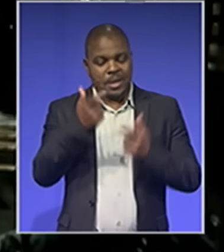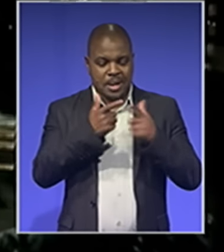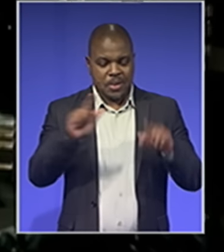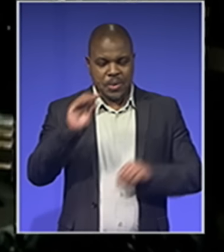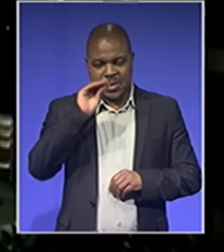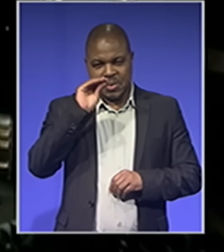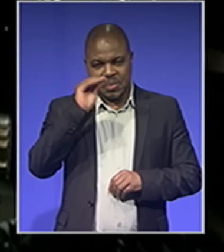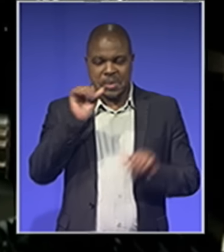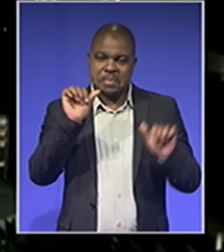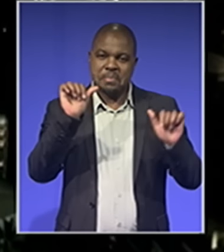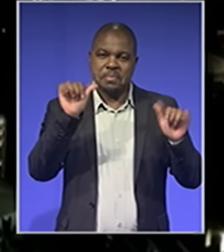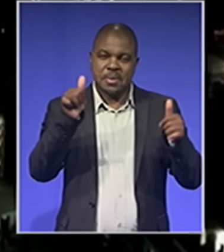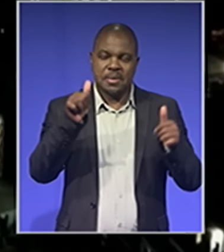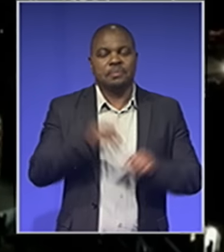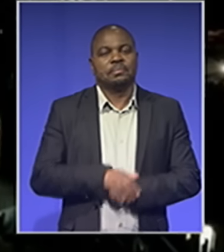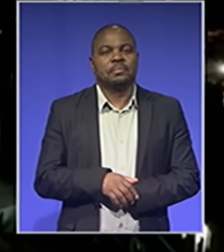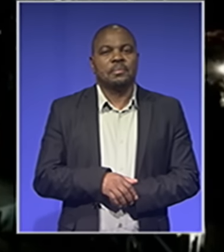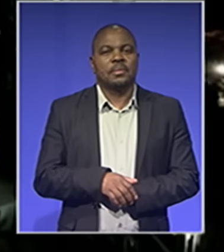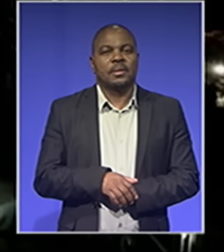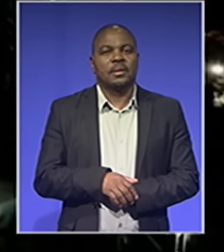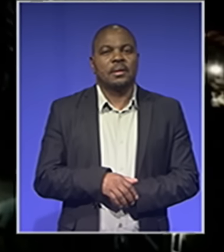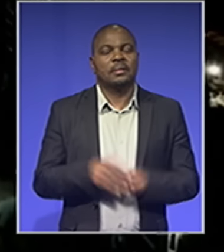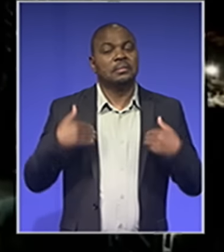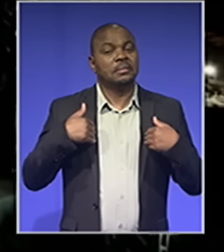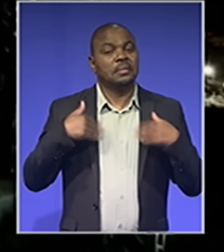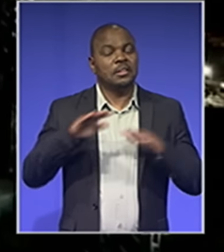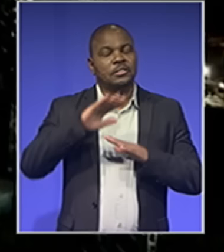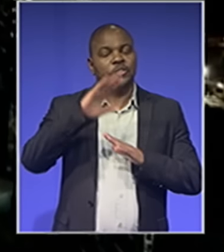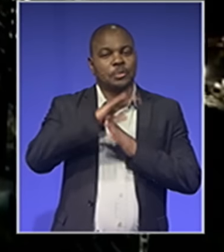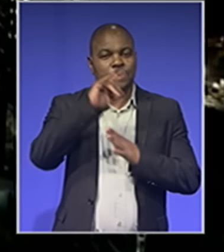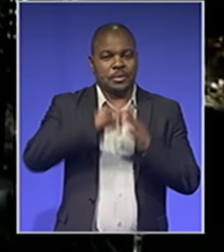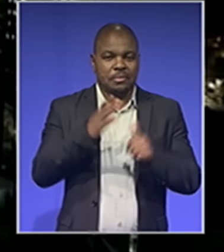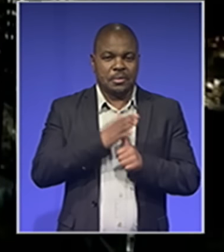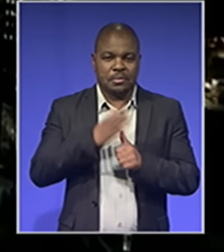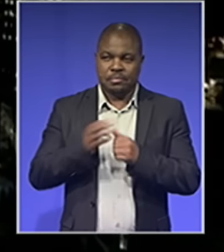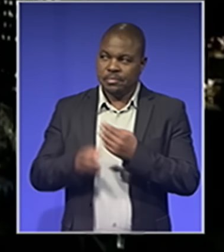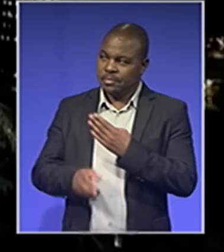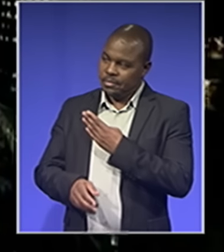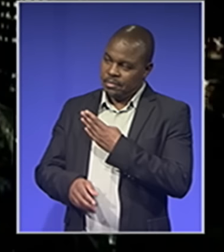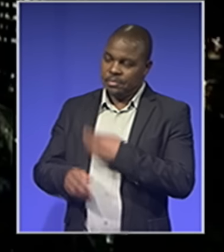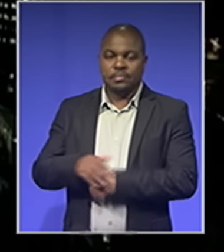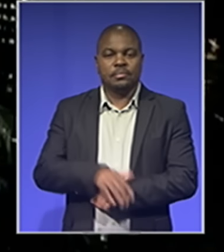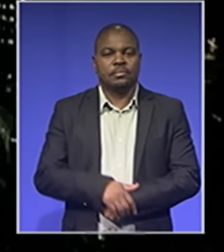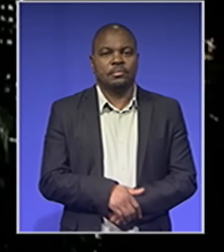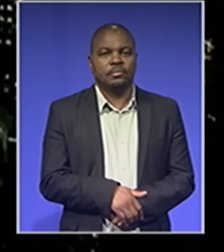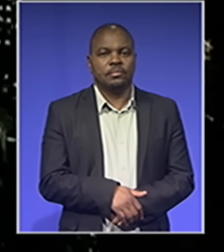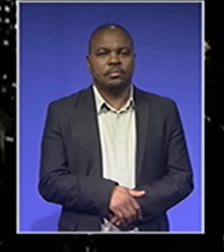sa motsoga pele. Tla re di simolole ka tse di tlhotseng di itlhomile kwa pele gompieno.